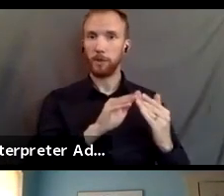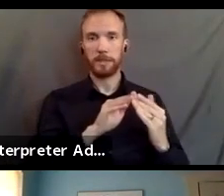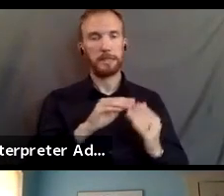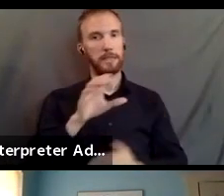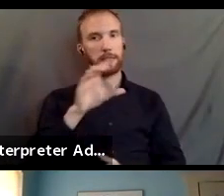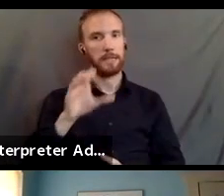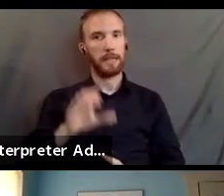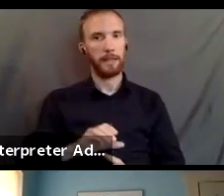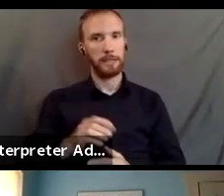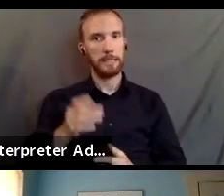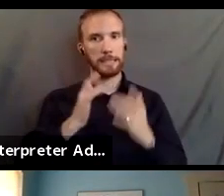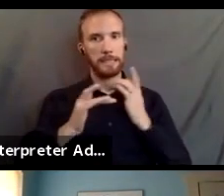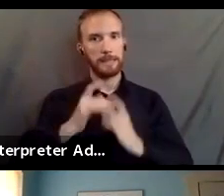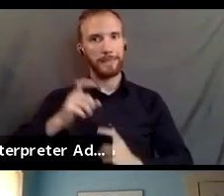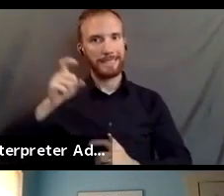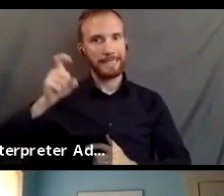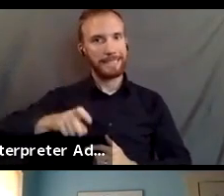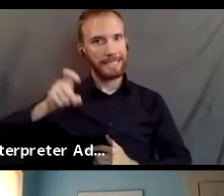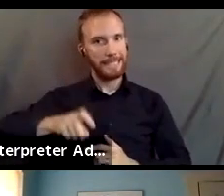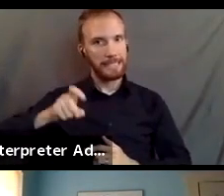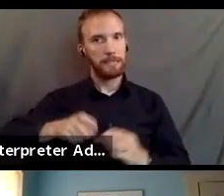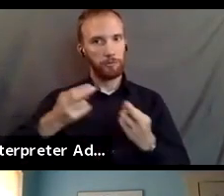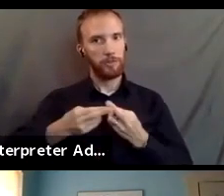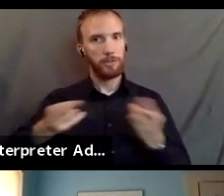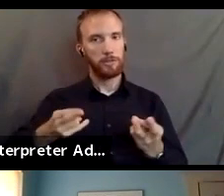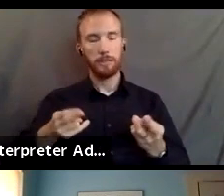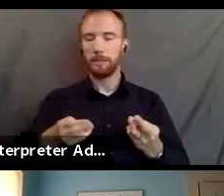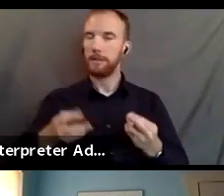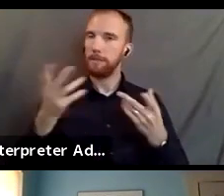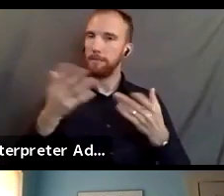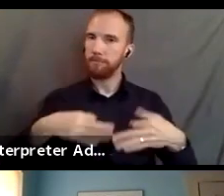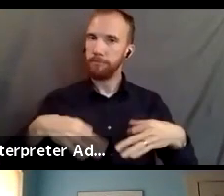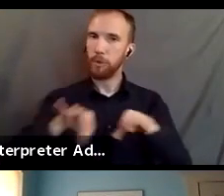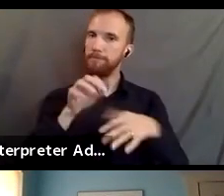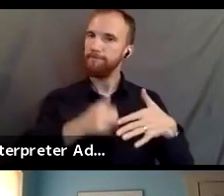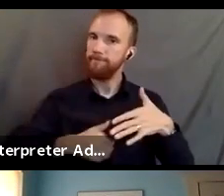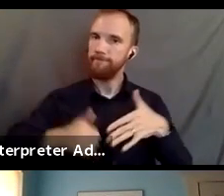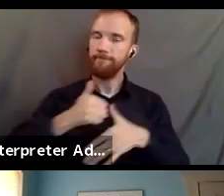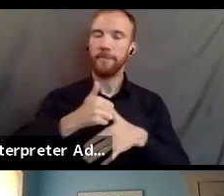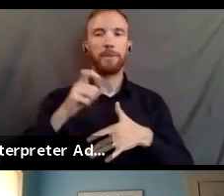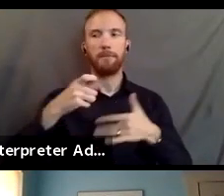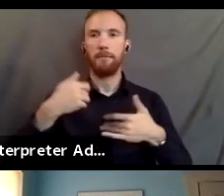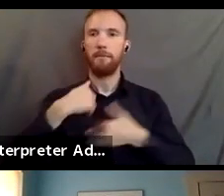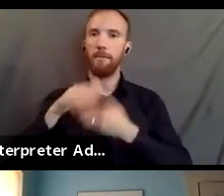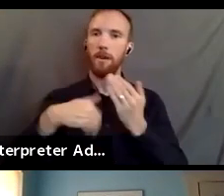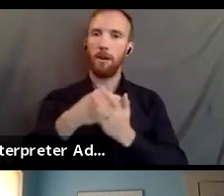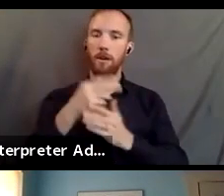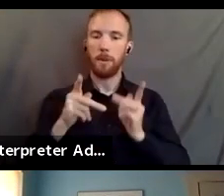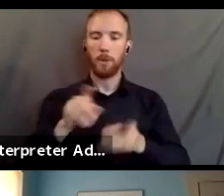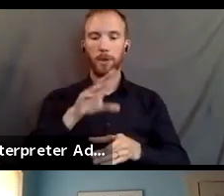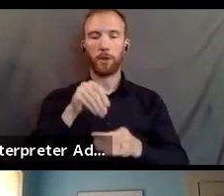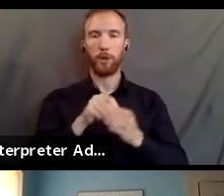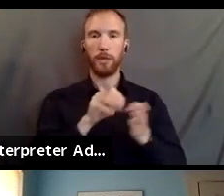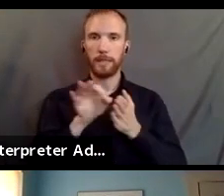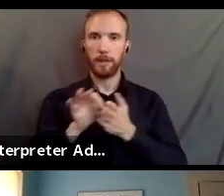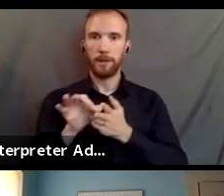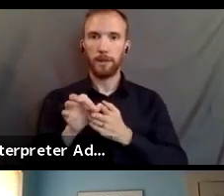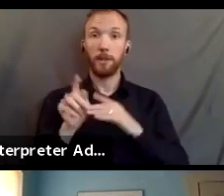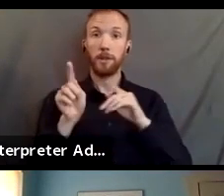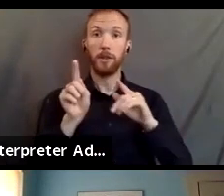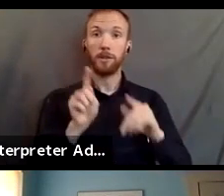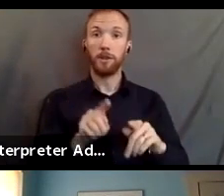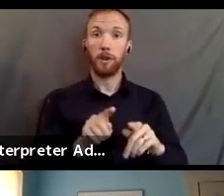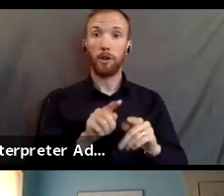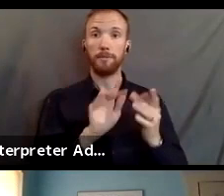needs those resources it's critical that all voices are counted you can go to 2020